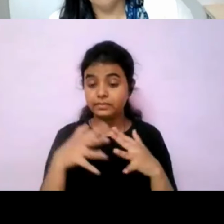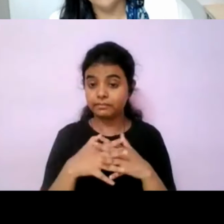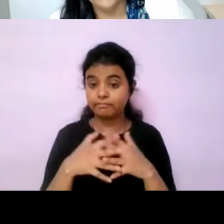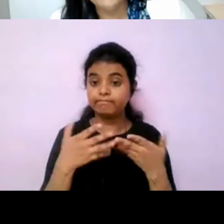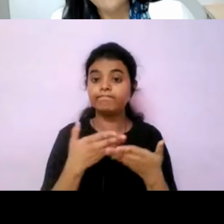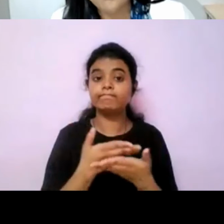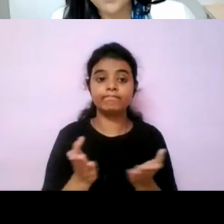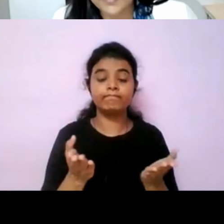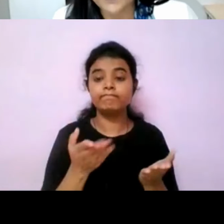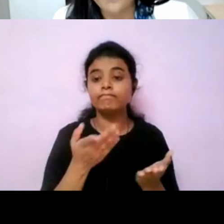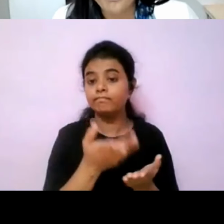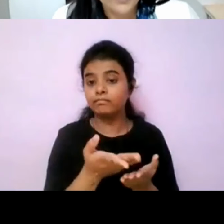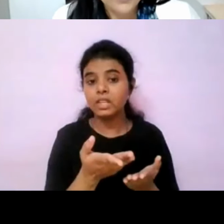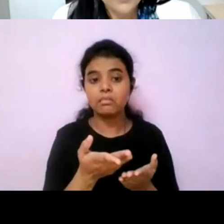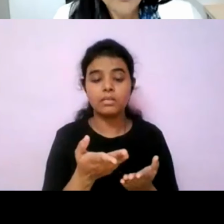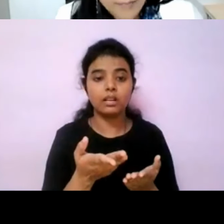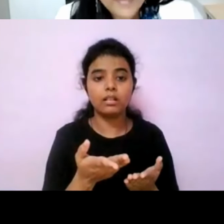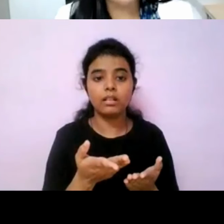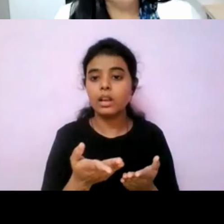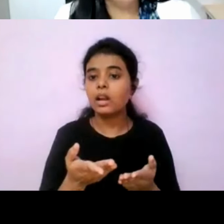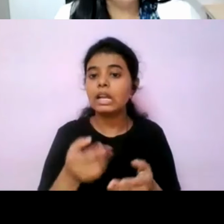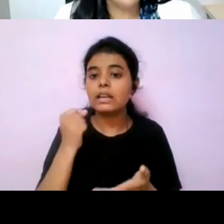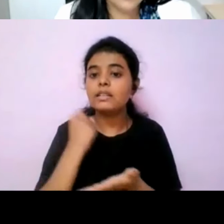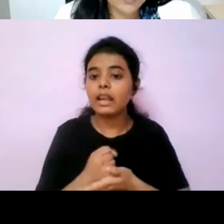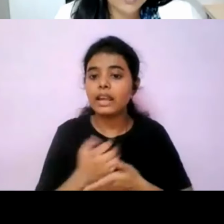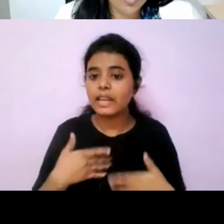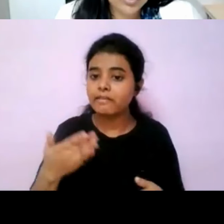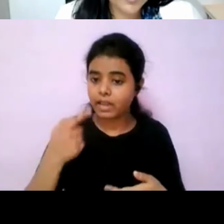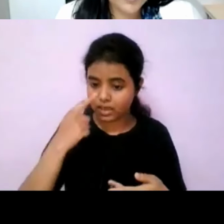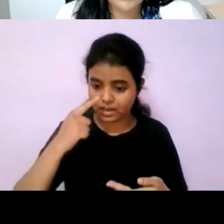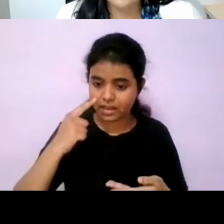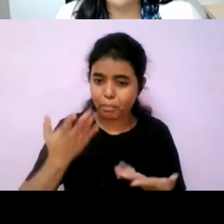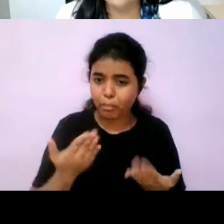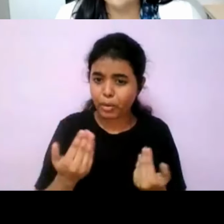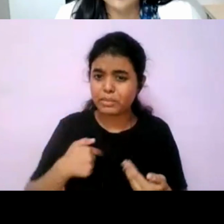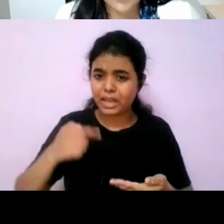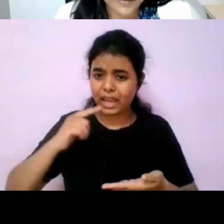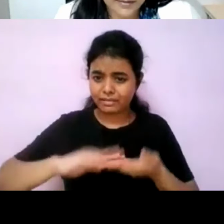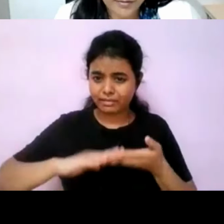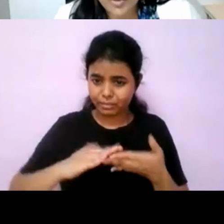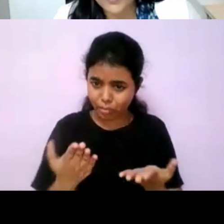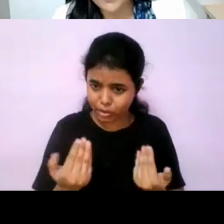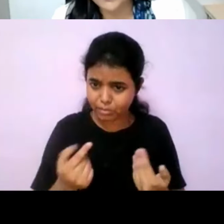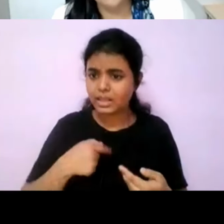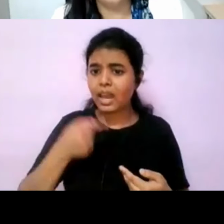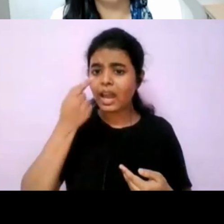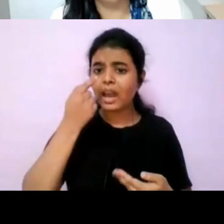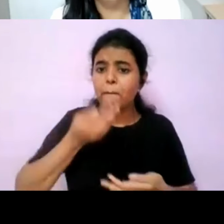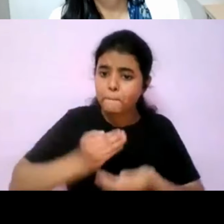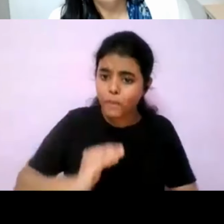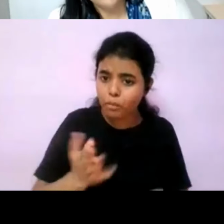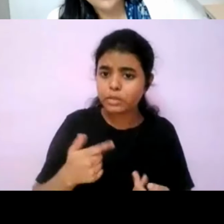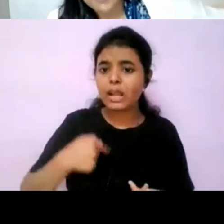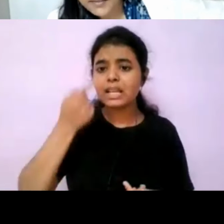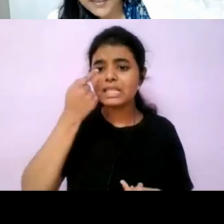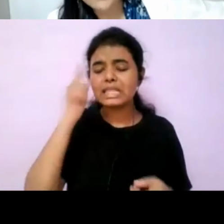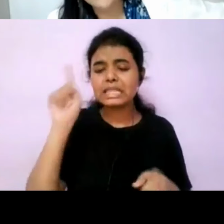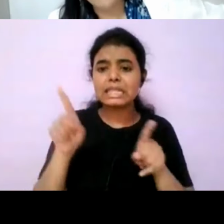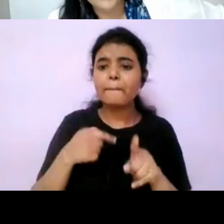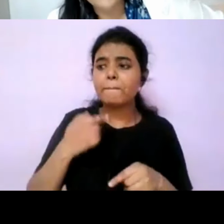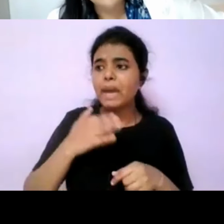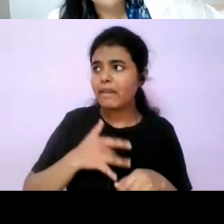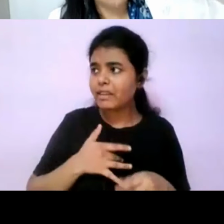wife and mother. Women experience thus both institutional and individual discrimination. That's